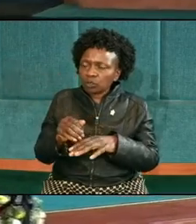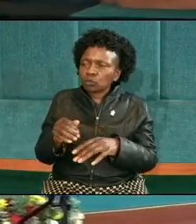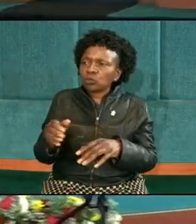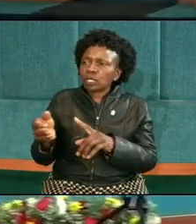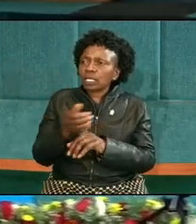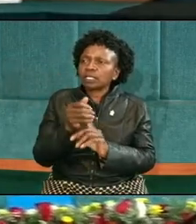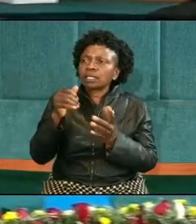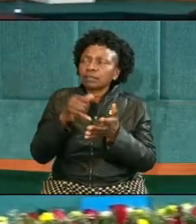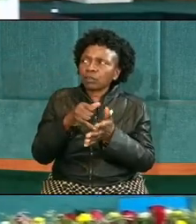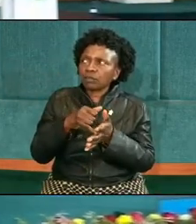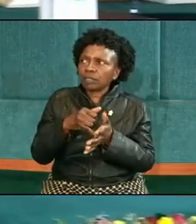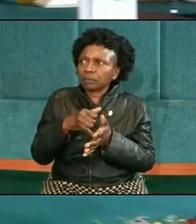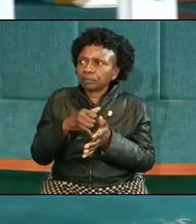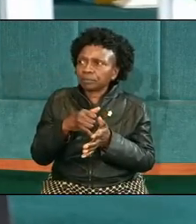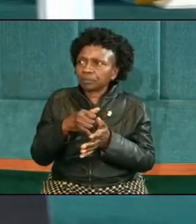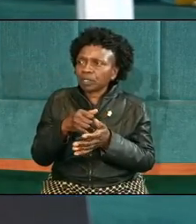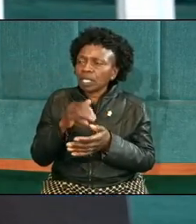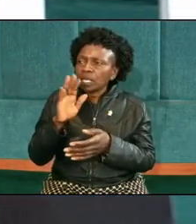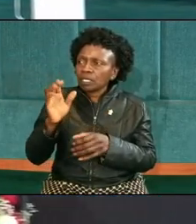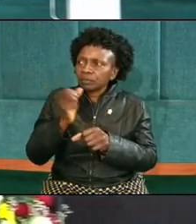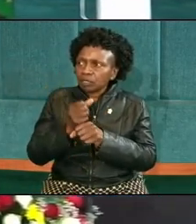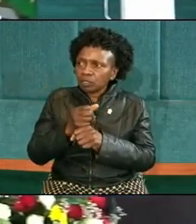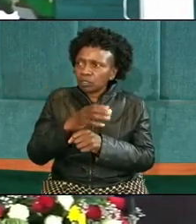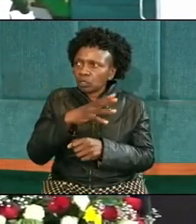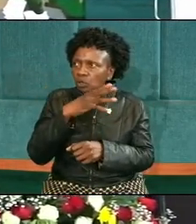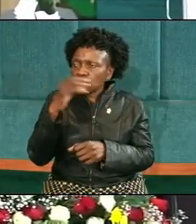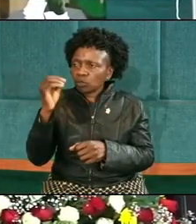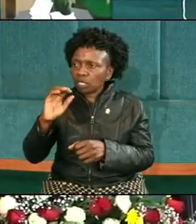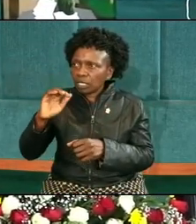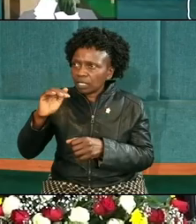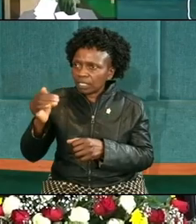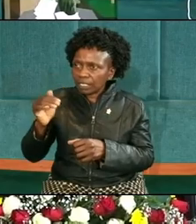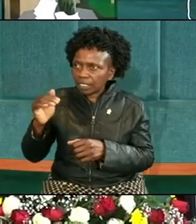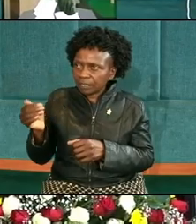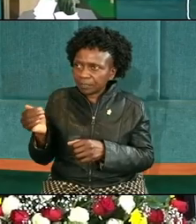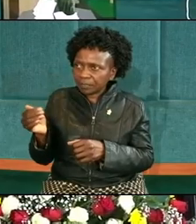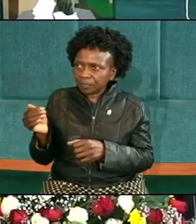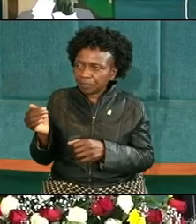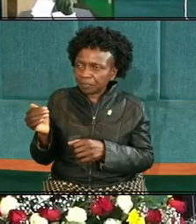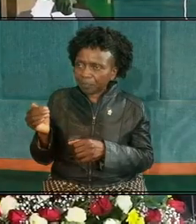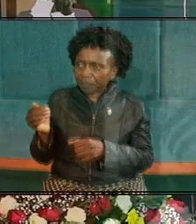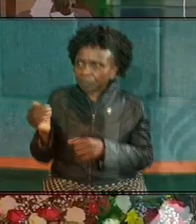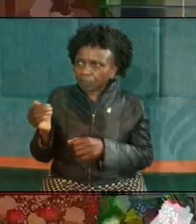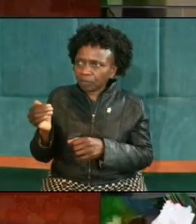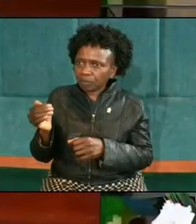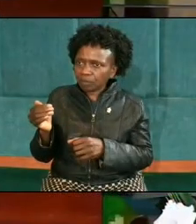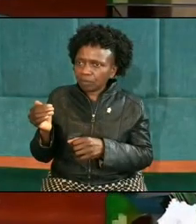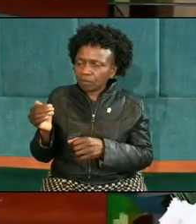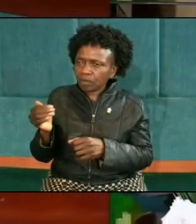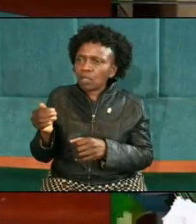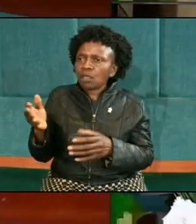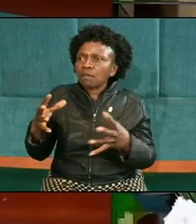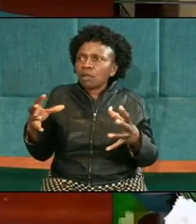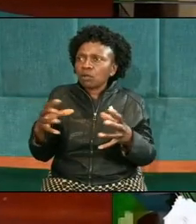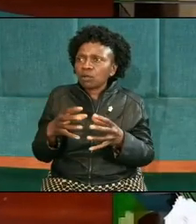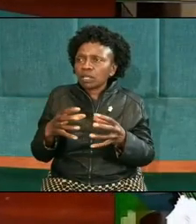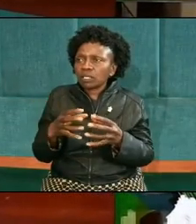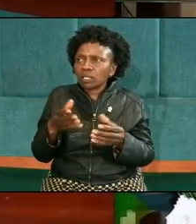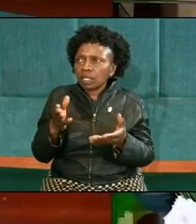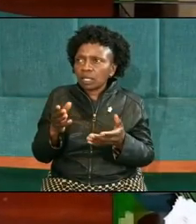And his mission is to go down to that big city. And by the way, bro, you have a congregation down there